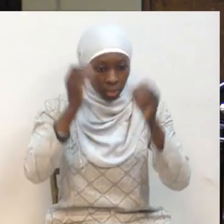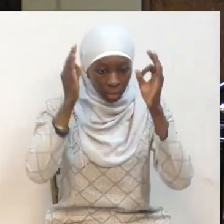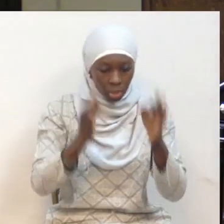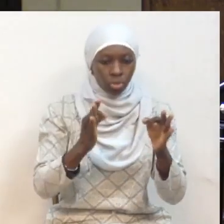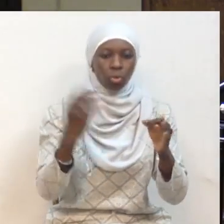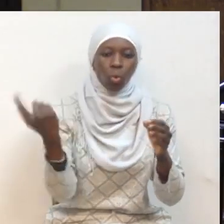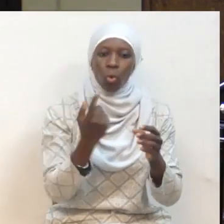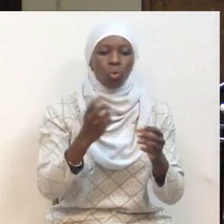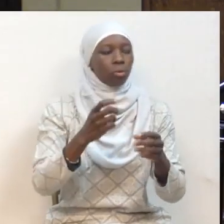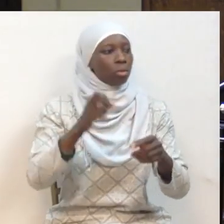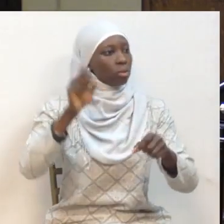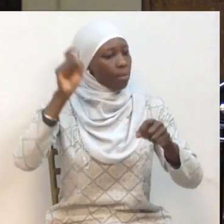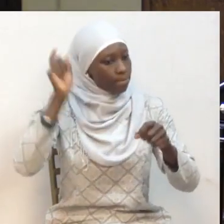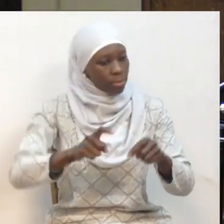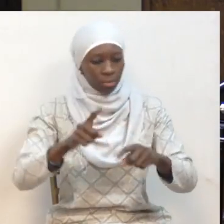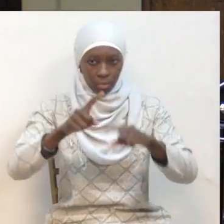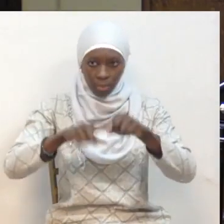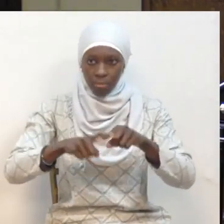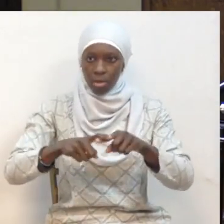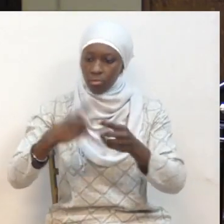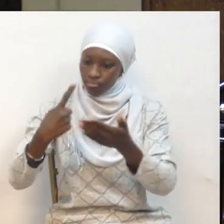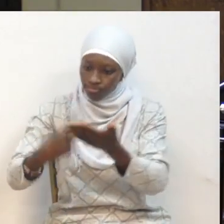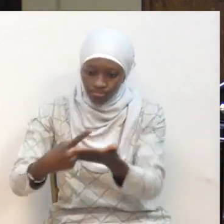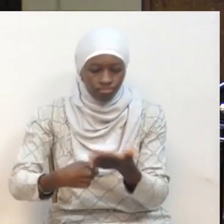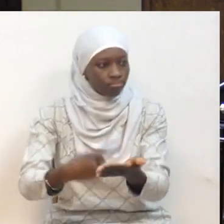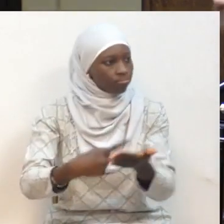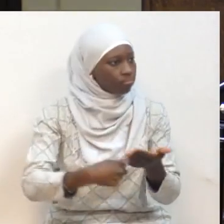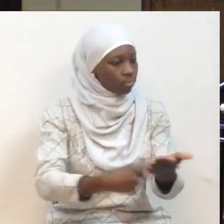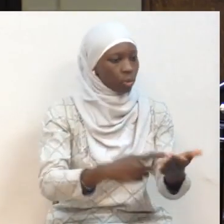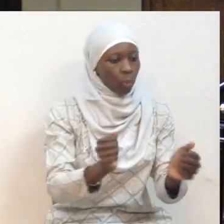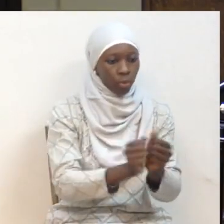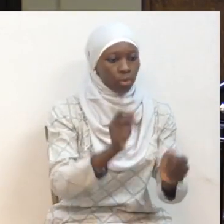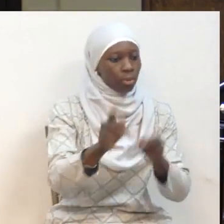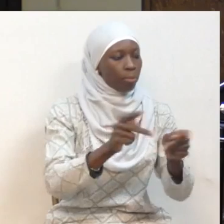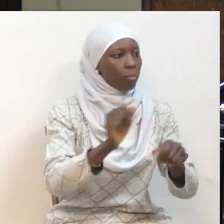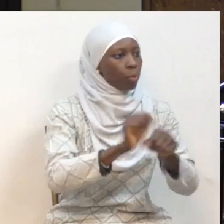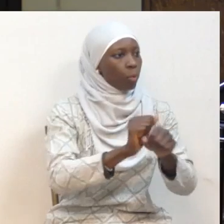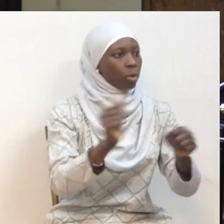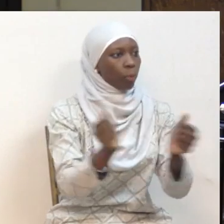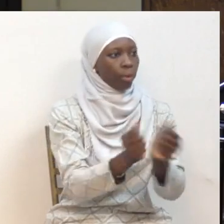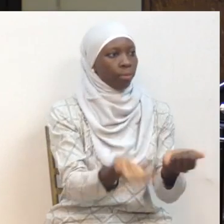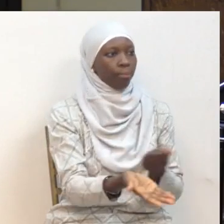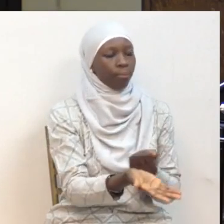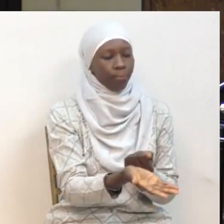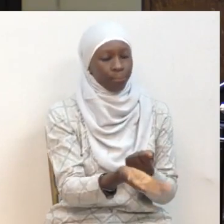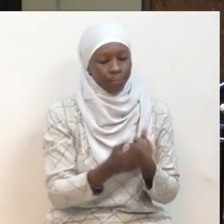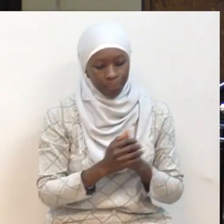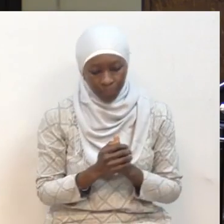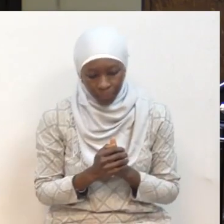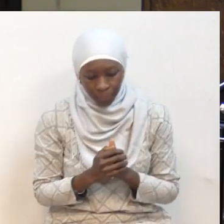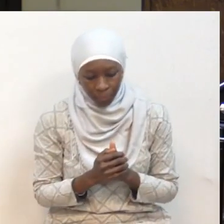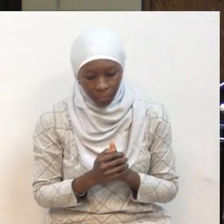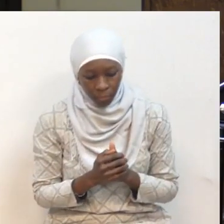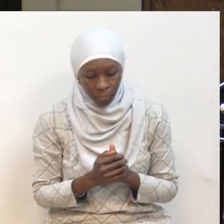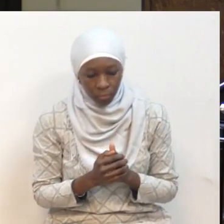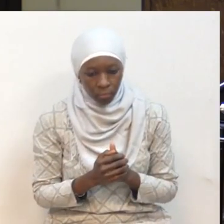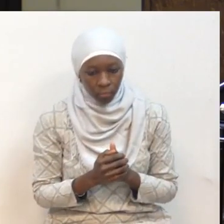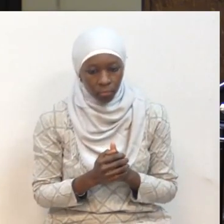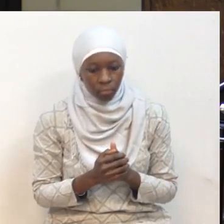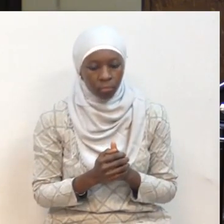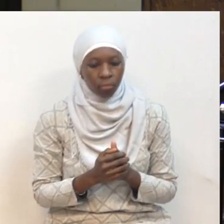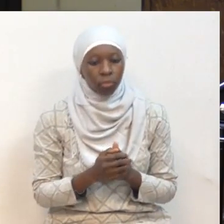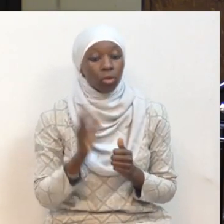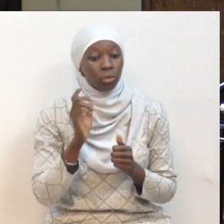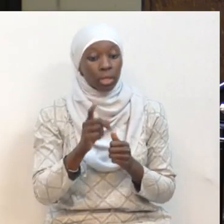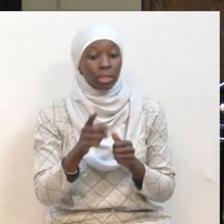the second principle, which is the first principle of governance, comes in.